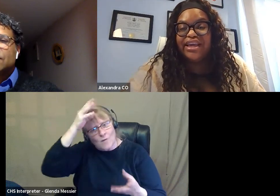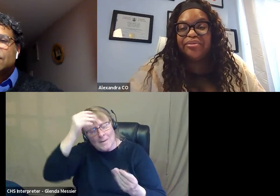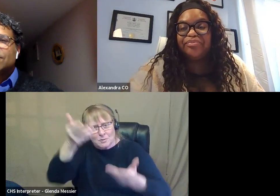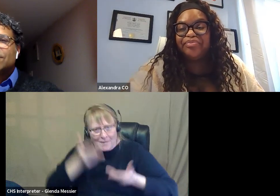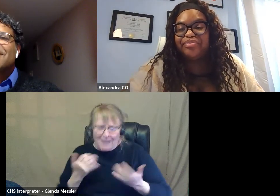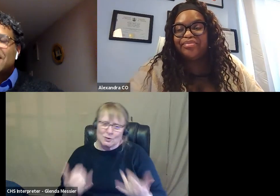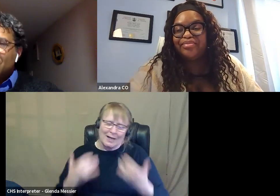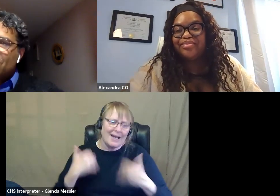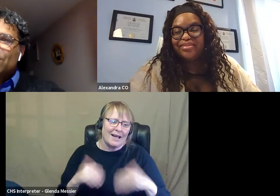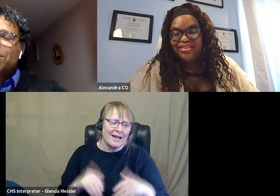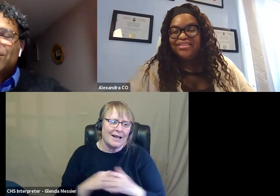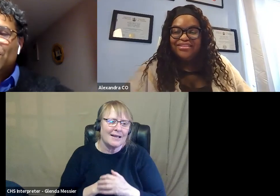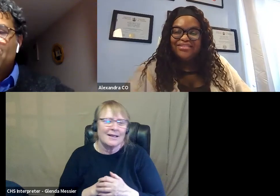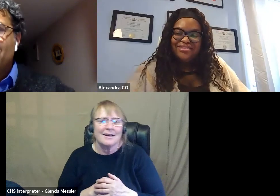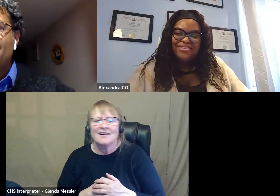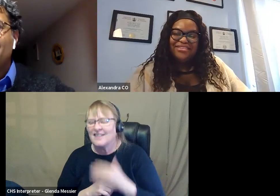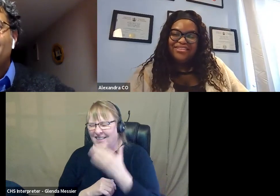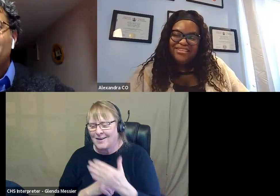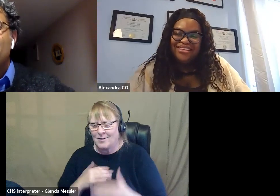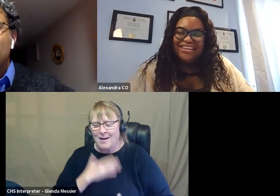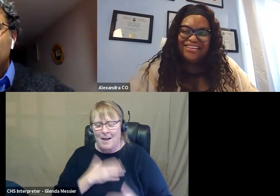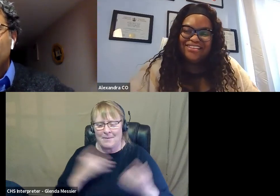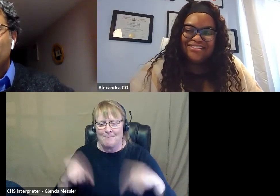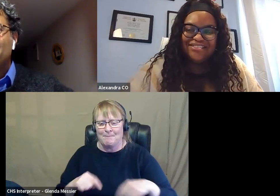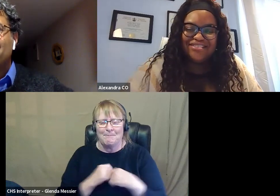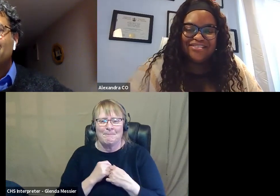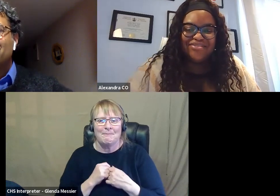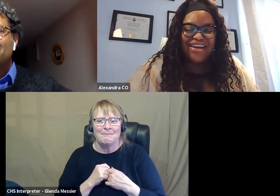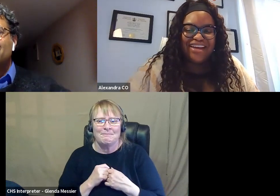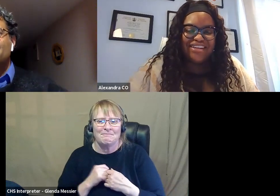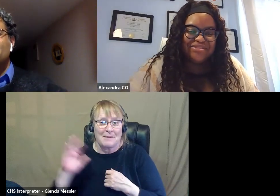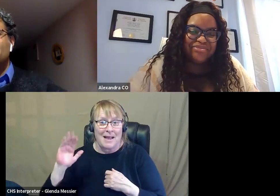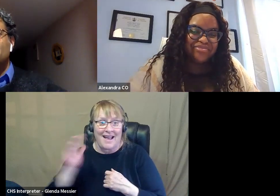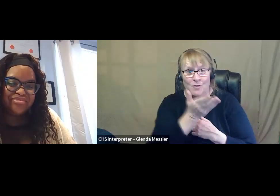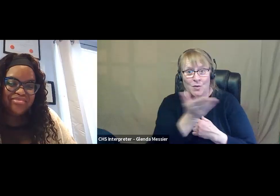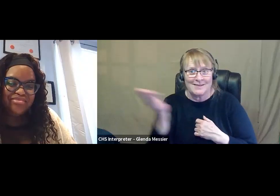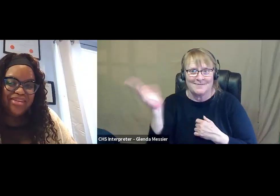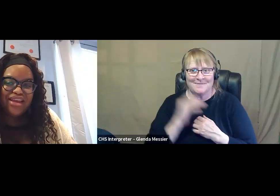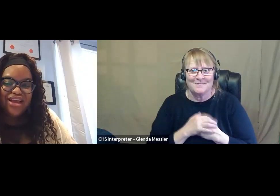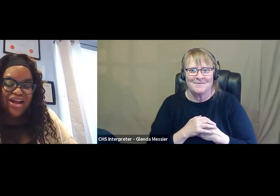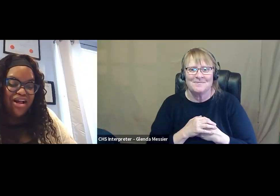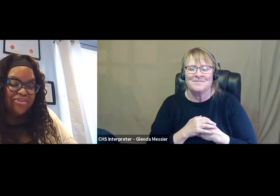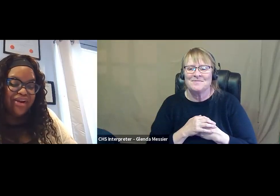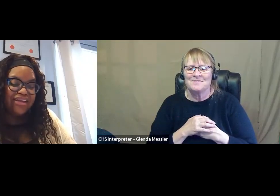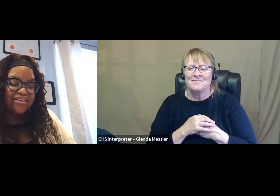provided today. Thank you. Pleasure to be here. Bye, everyone. Bye. All right.